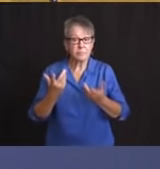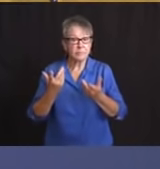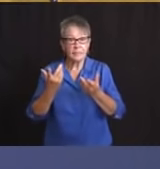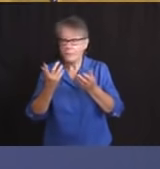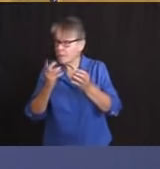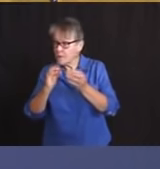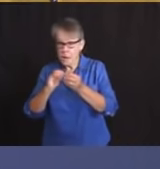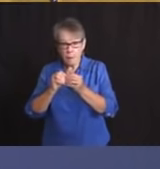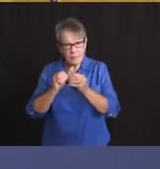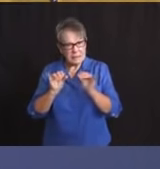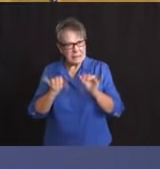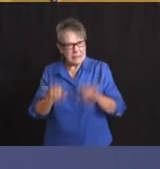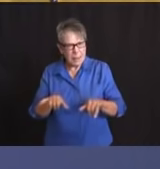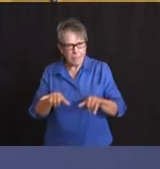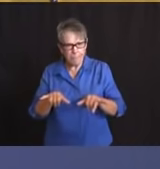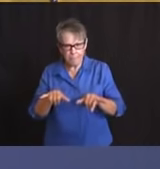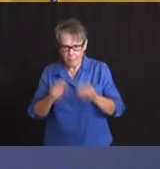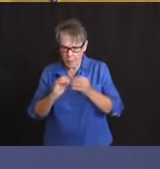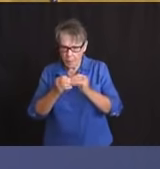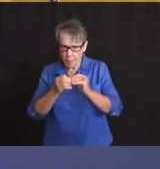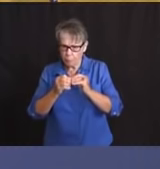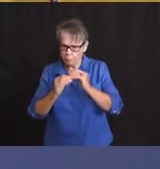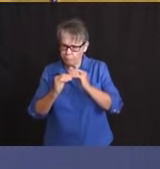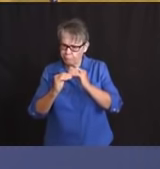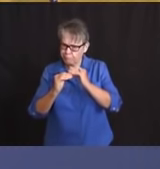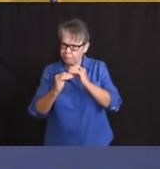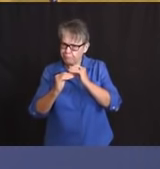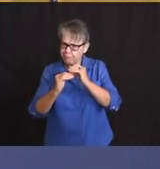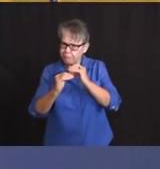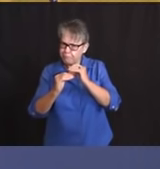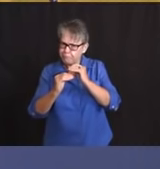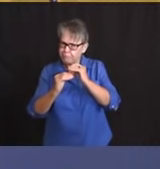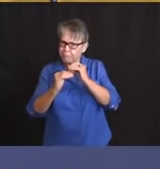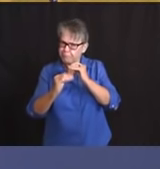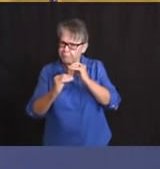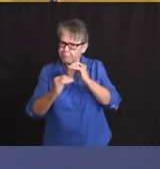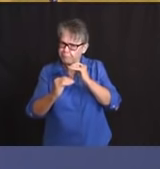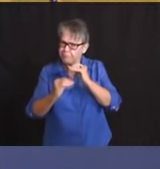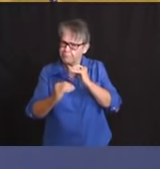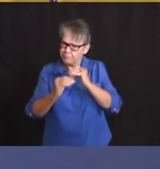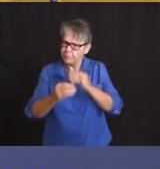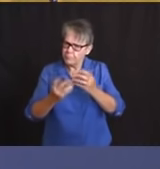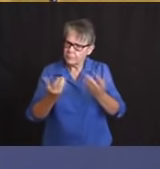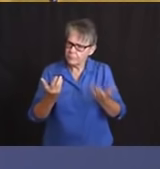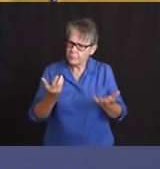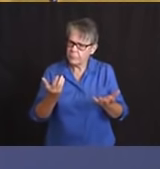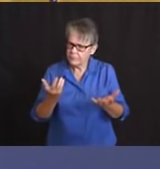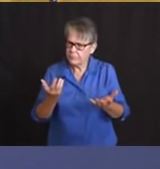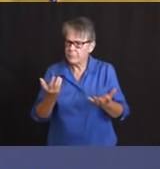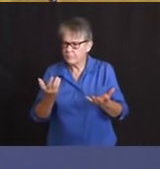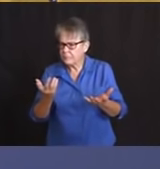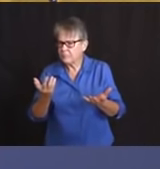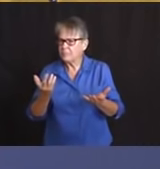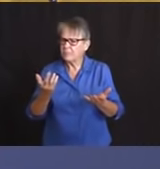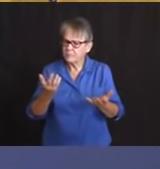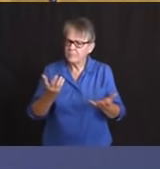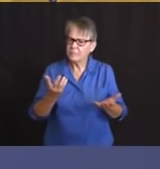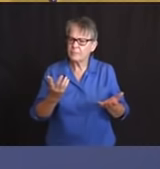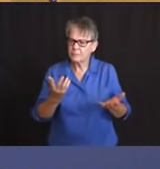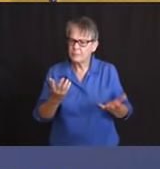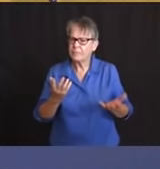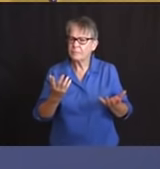time that dropping indoor dining in with a slightly shorter runway in the middle of that, we just felt strongly was the right thing to